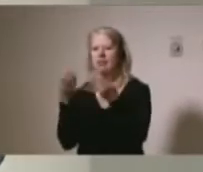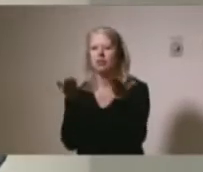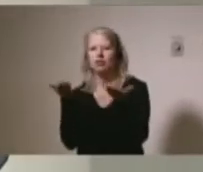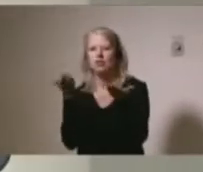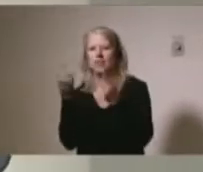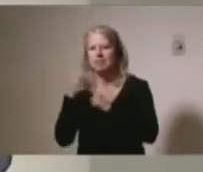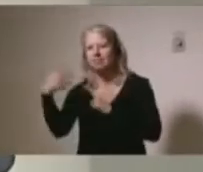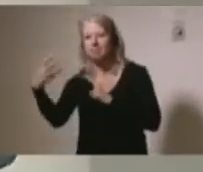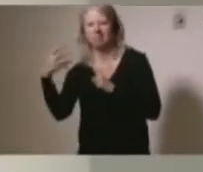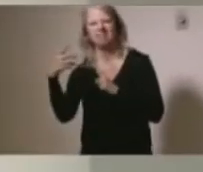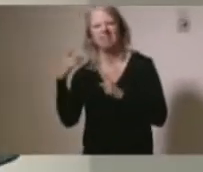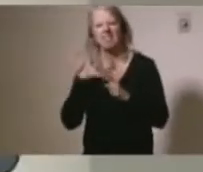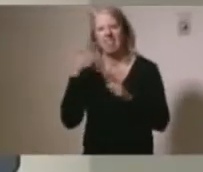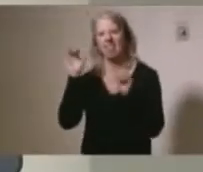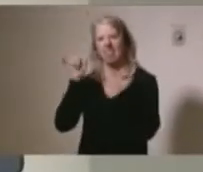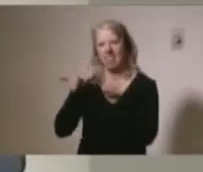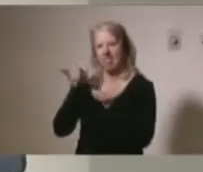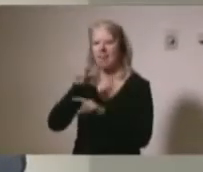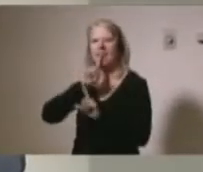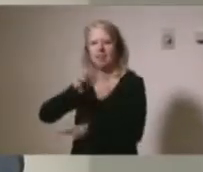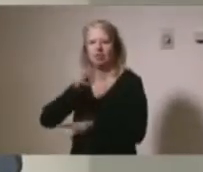is a solution for the future.